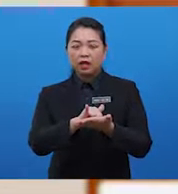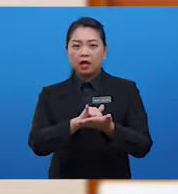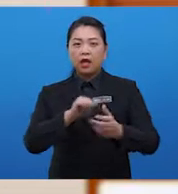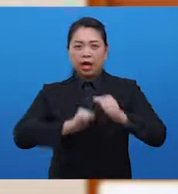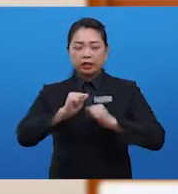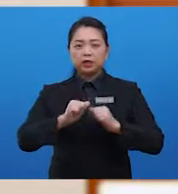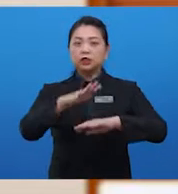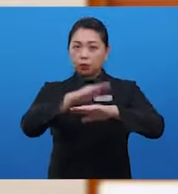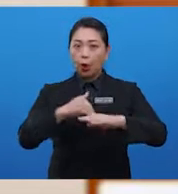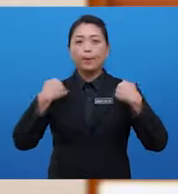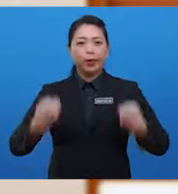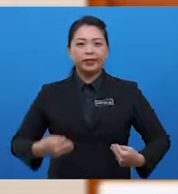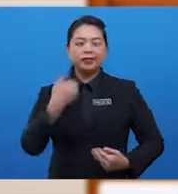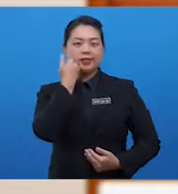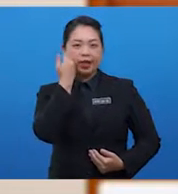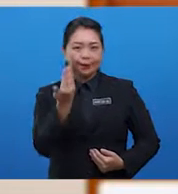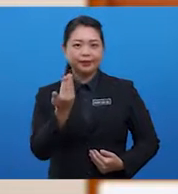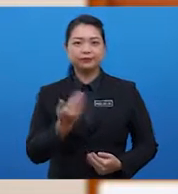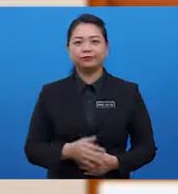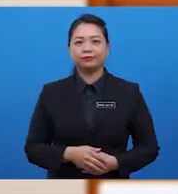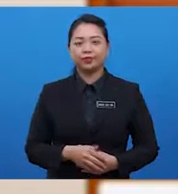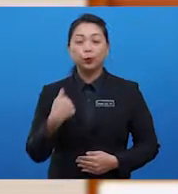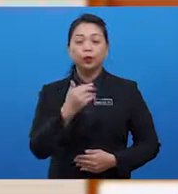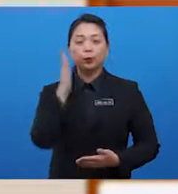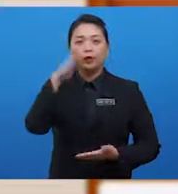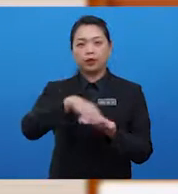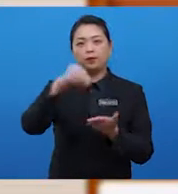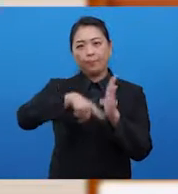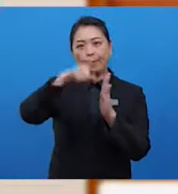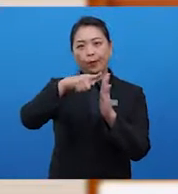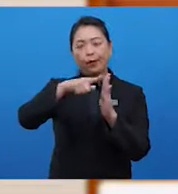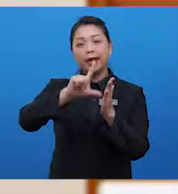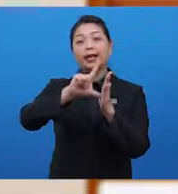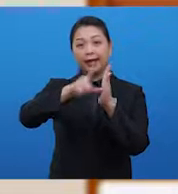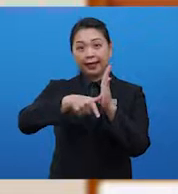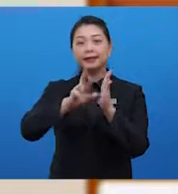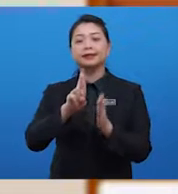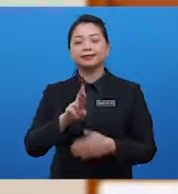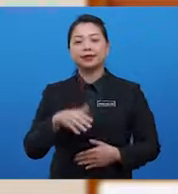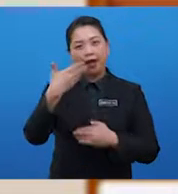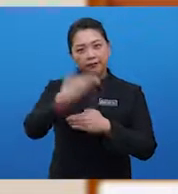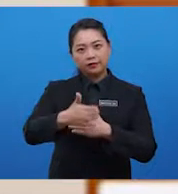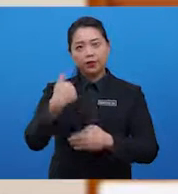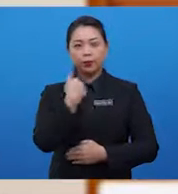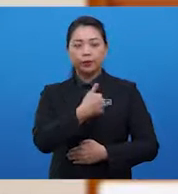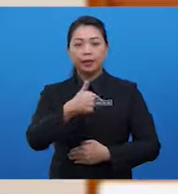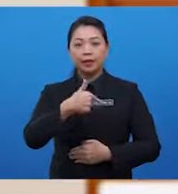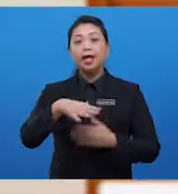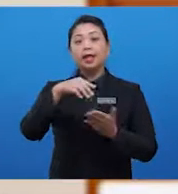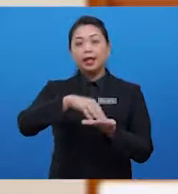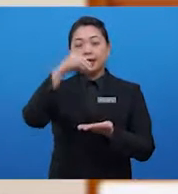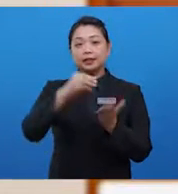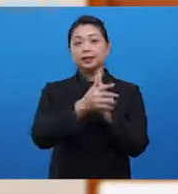shaming. Now, we will learn more about body shaming later on, after we have learned about the skill